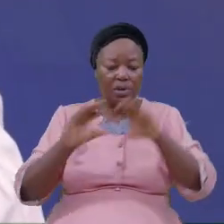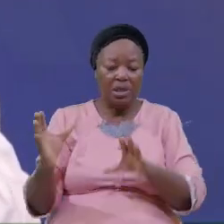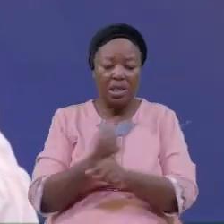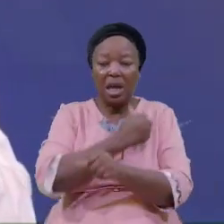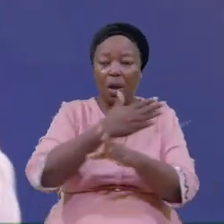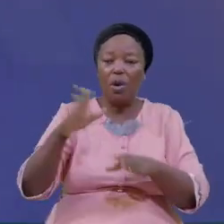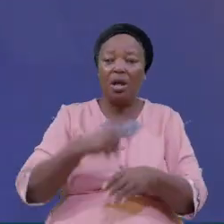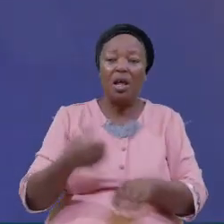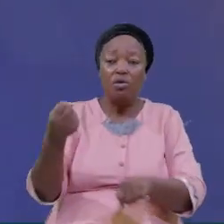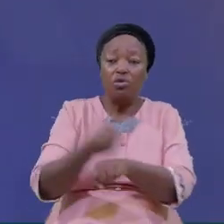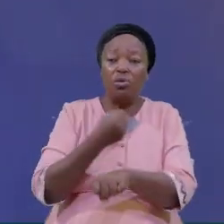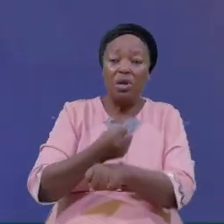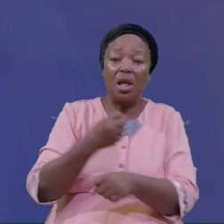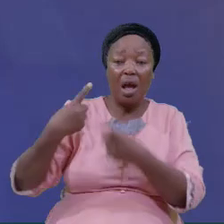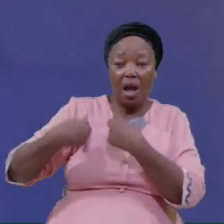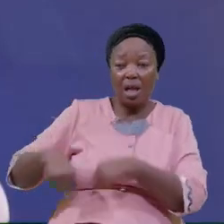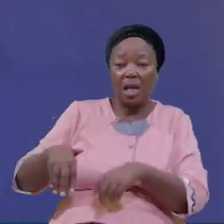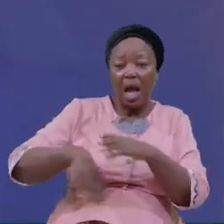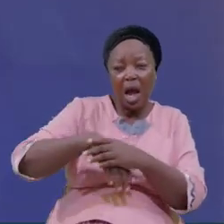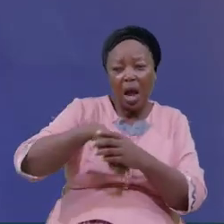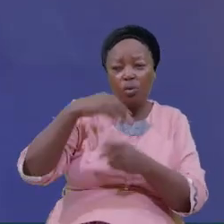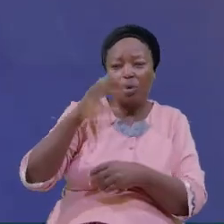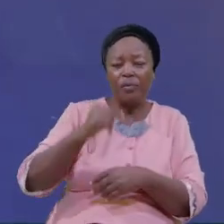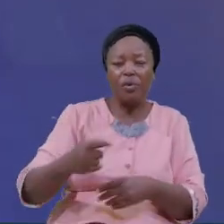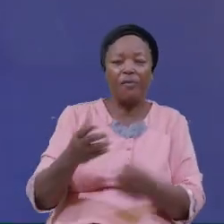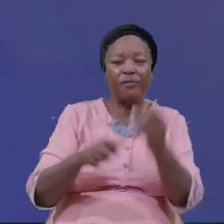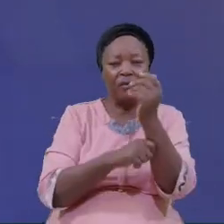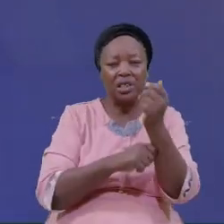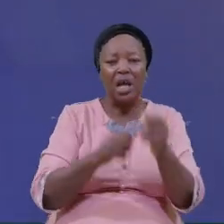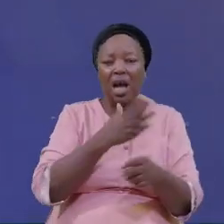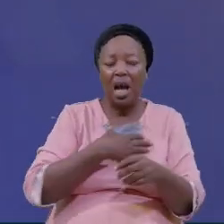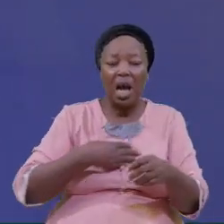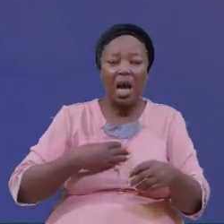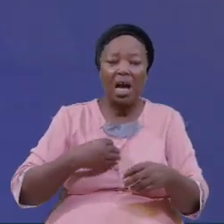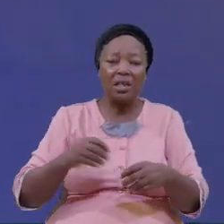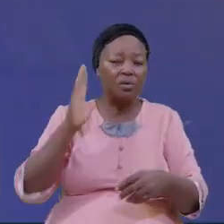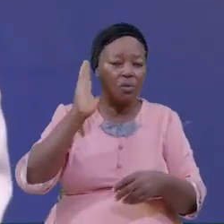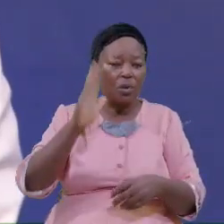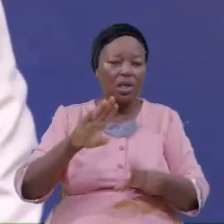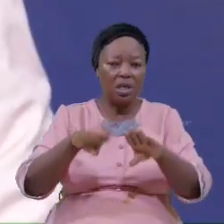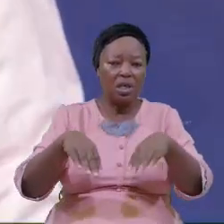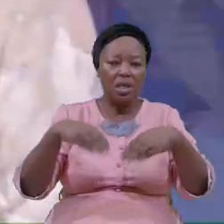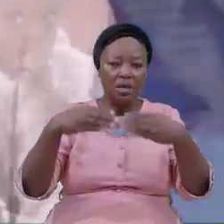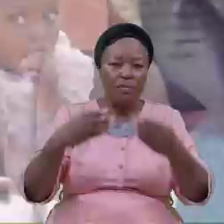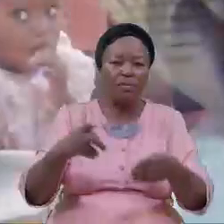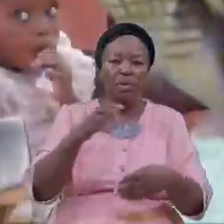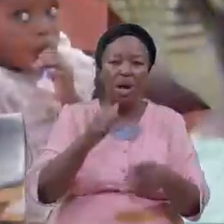heart out of your flesh, and will give you a heart of